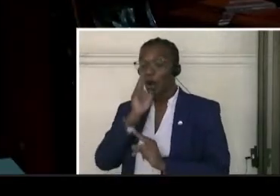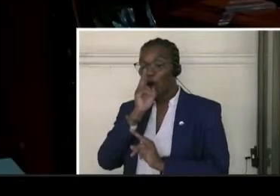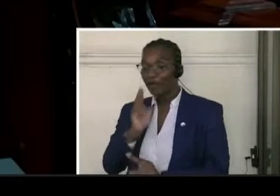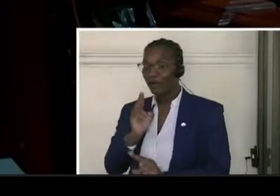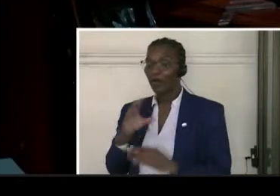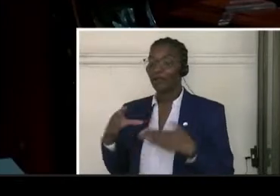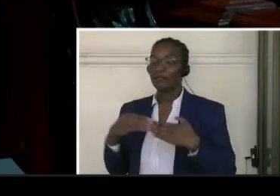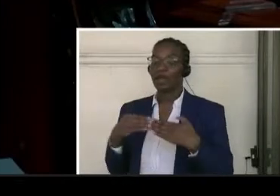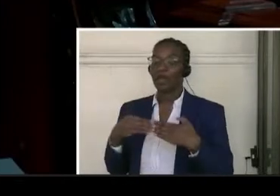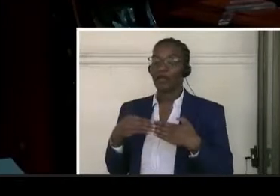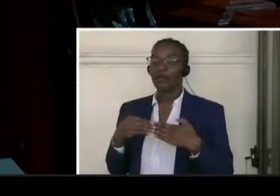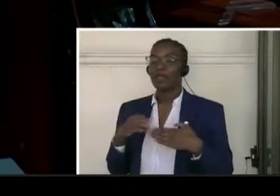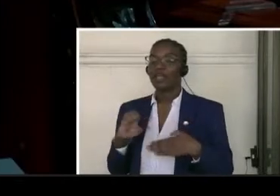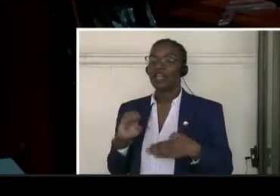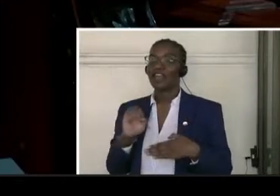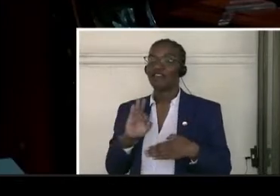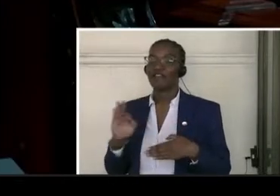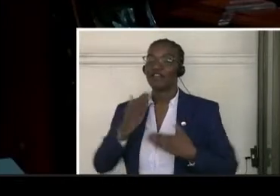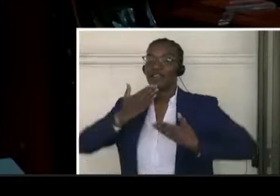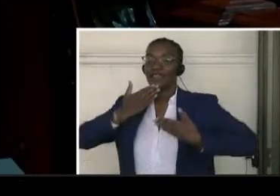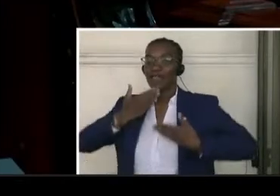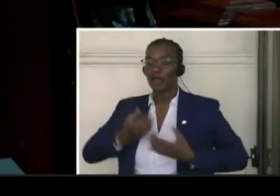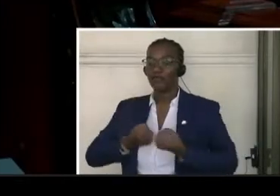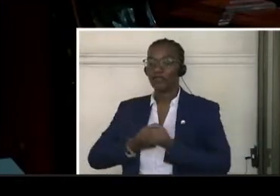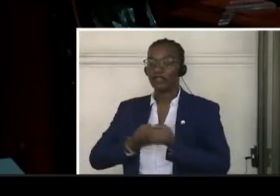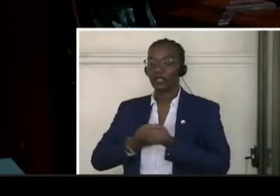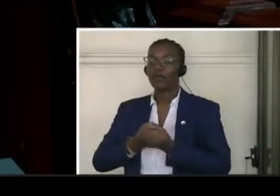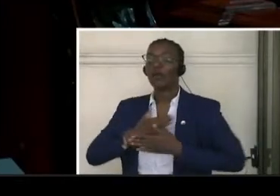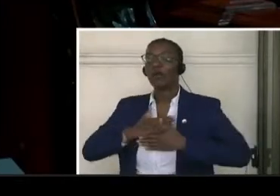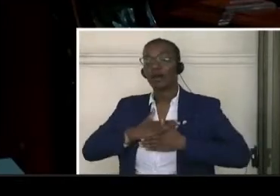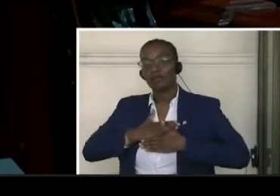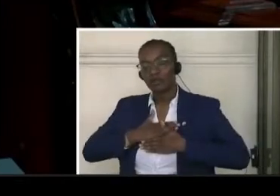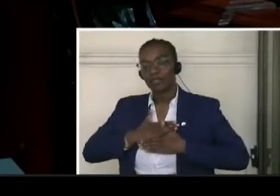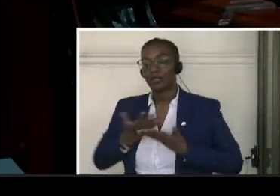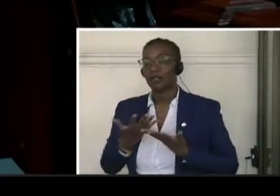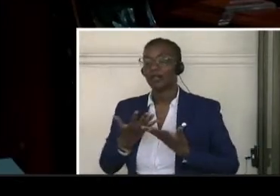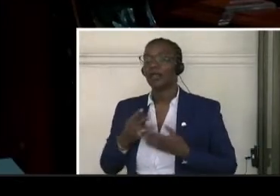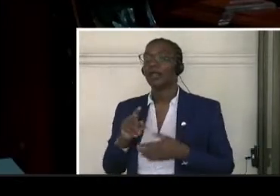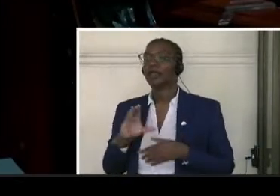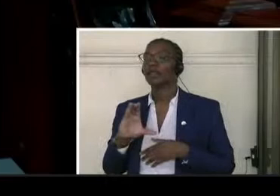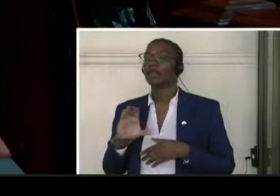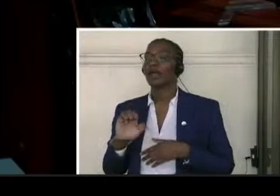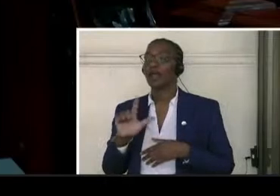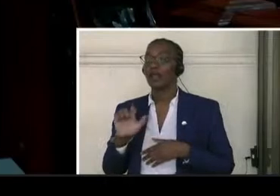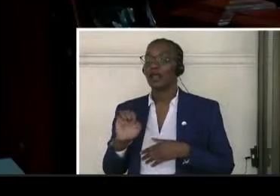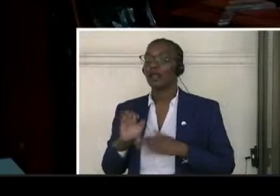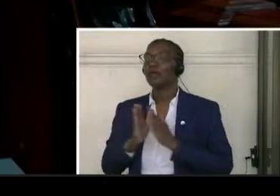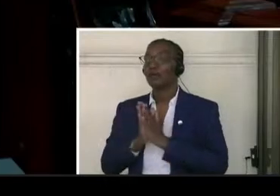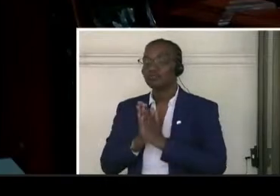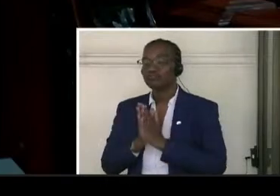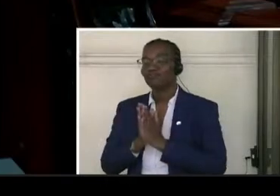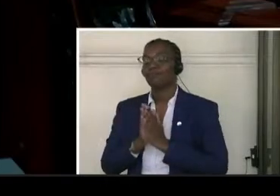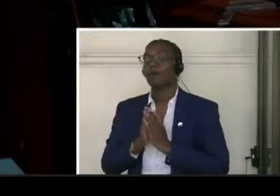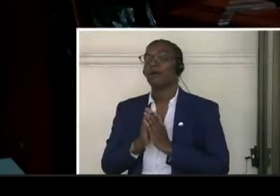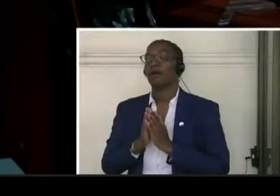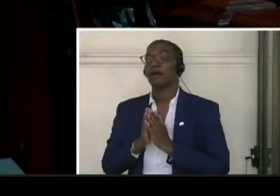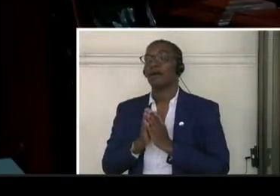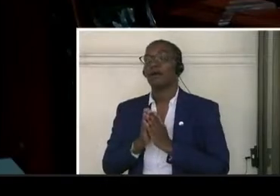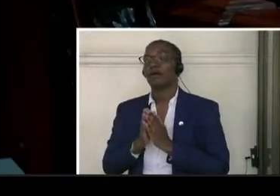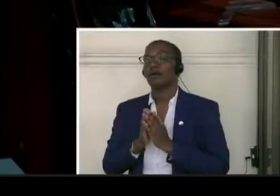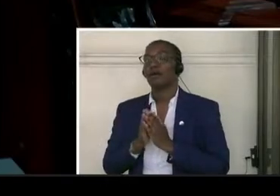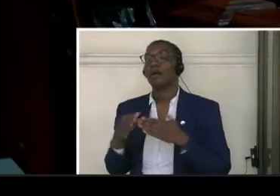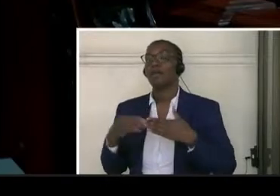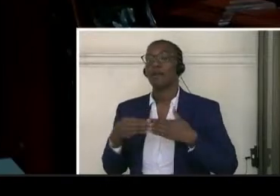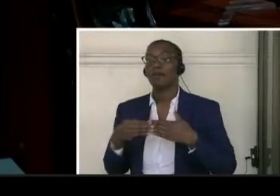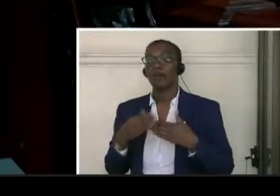Honorable member Hendrik EFF, thank you so much for the support. We appreciate it. Honorable Tele, we highly appreciate it.